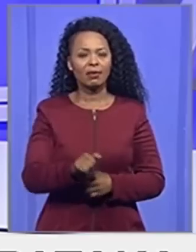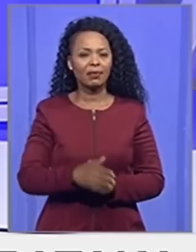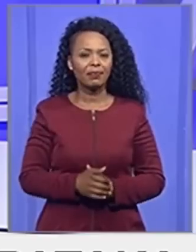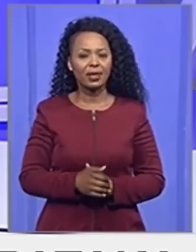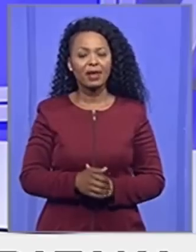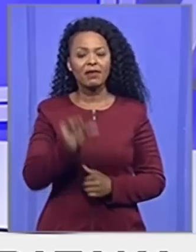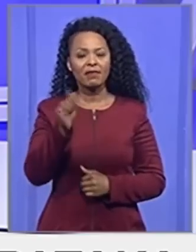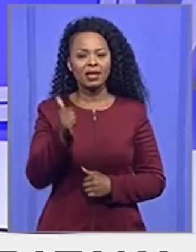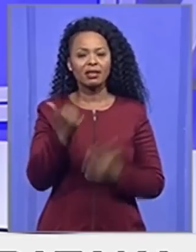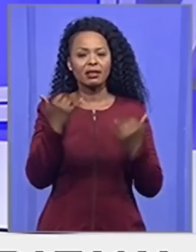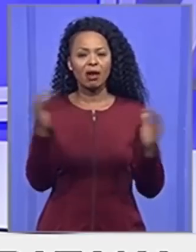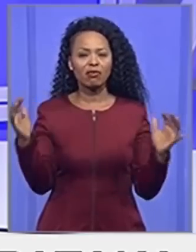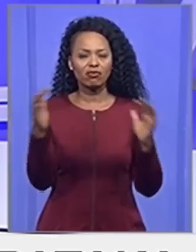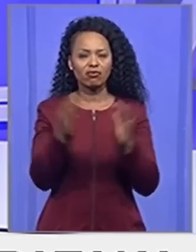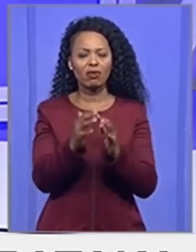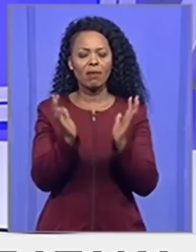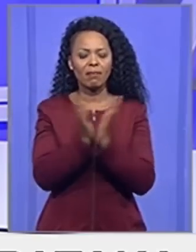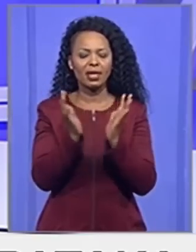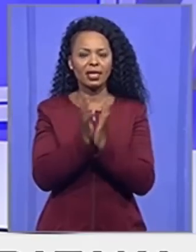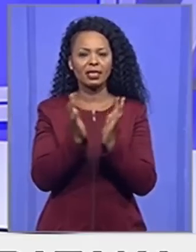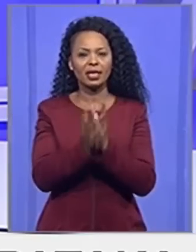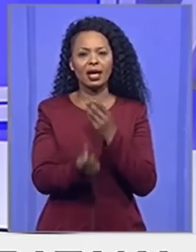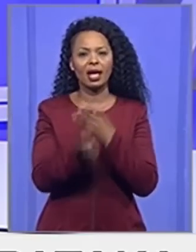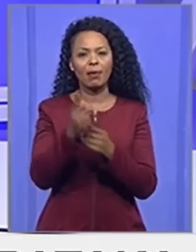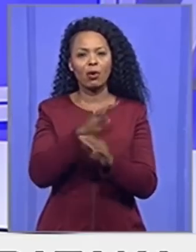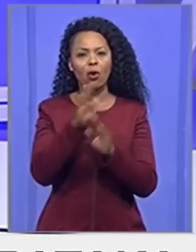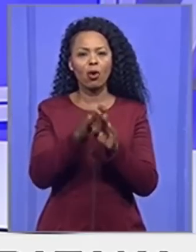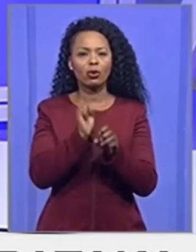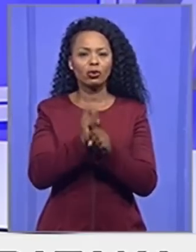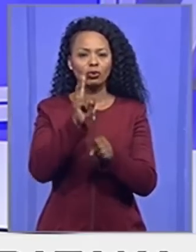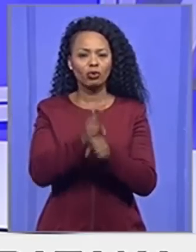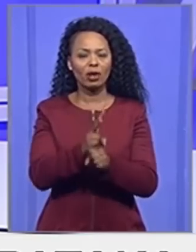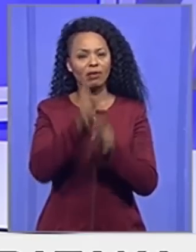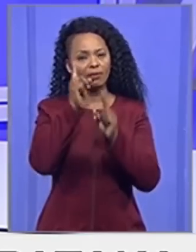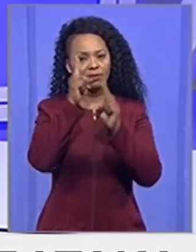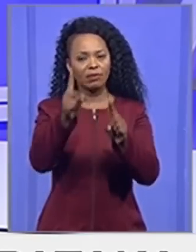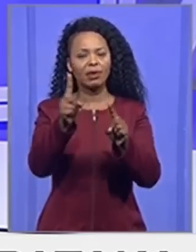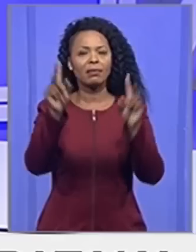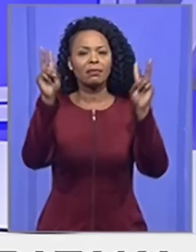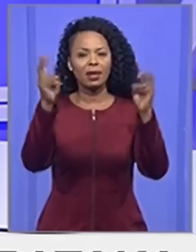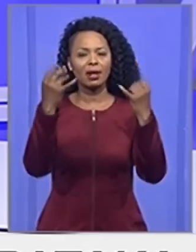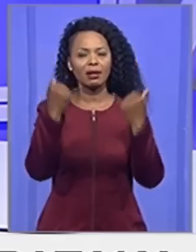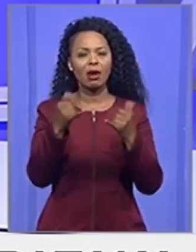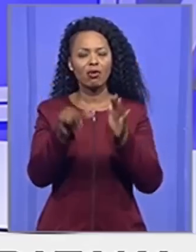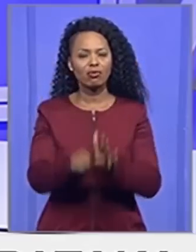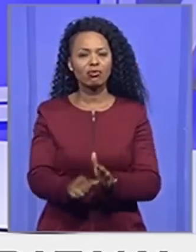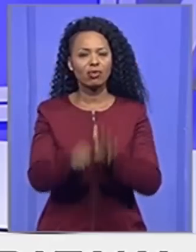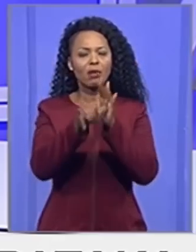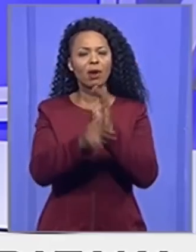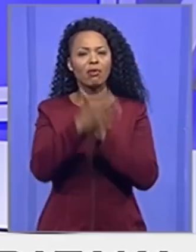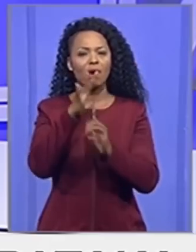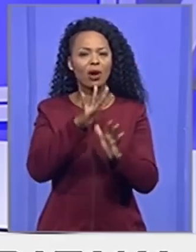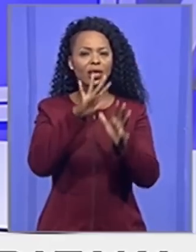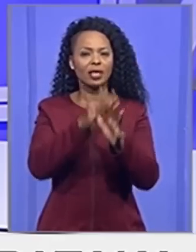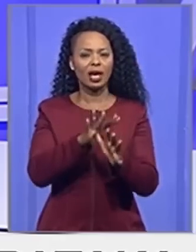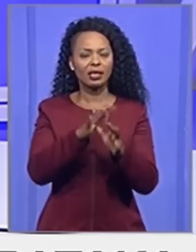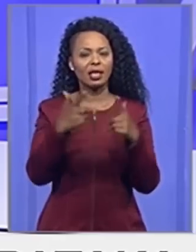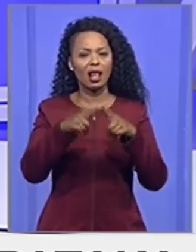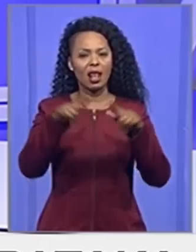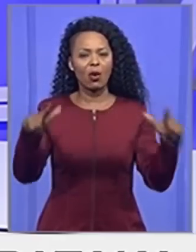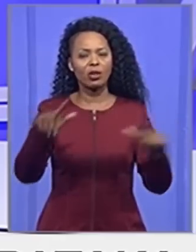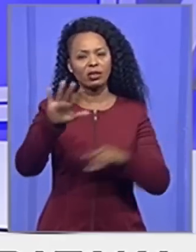ya maleme a setlogo e be e swerwe ka tlase ga moeno wo o rego tema yeo e kgathago ke maleme a setlogo ka